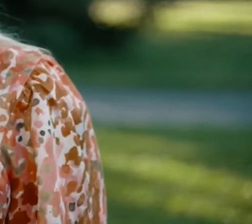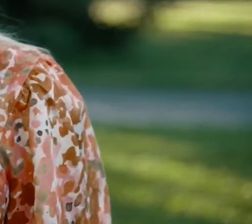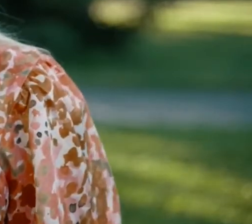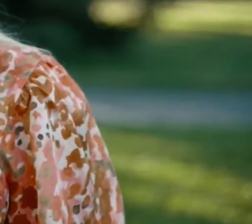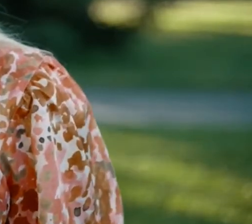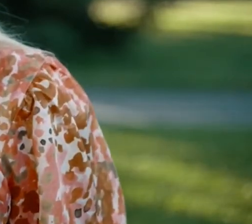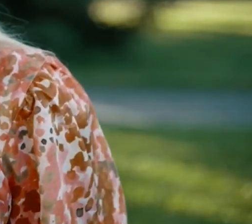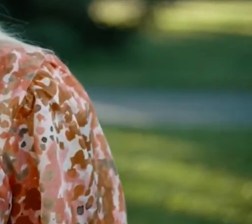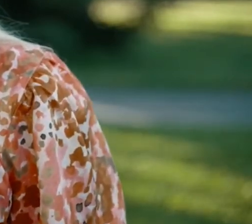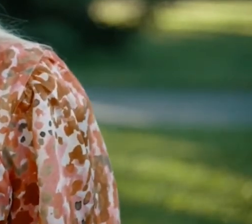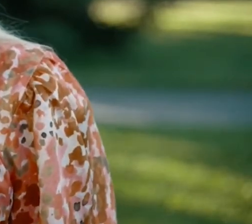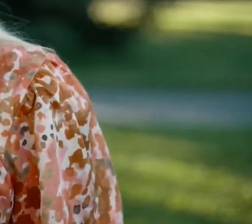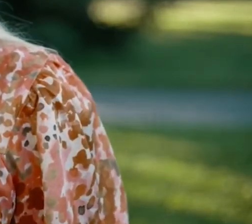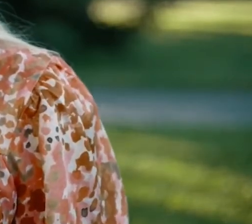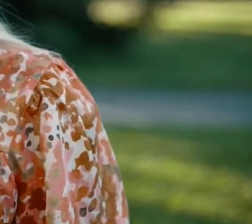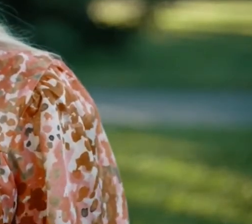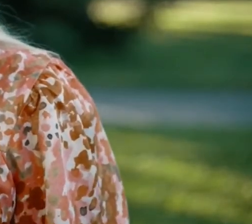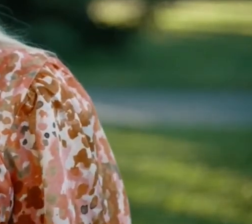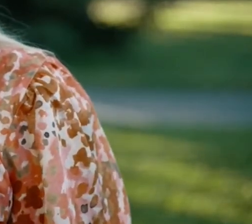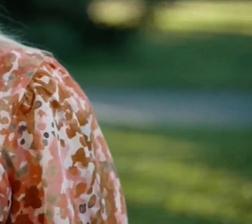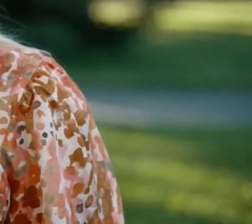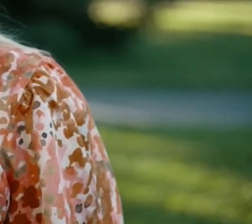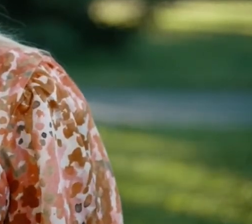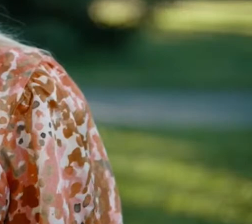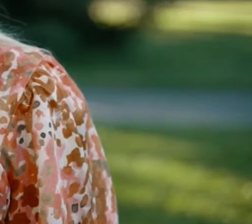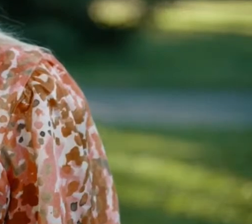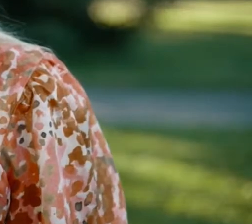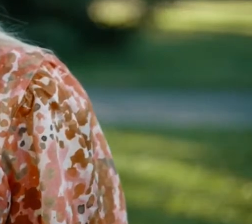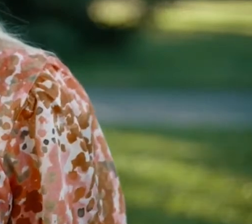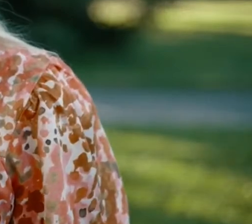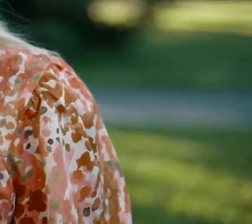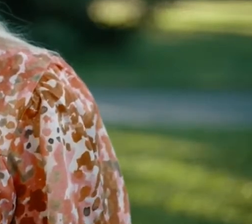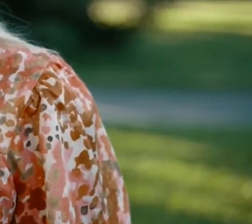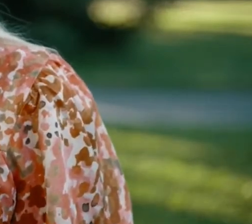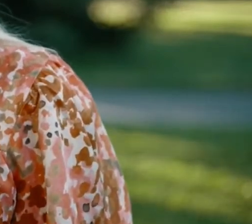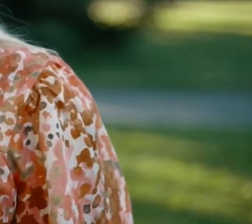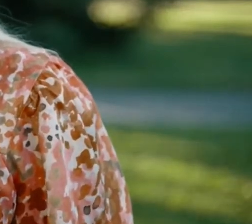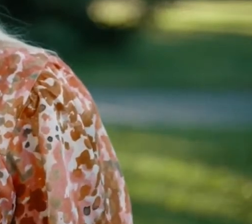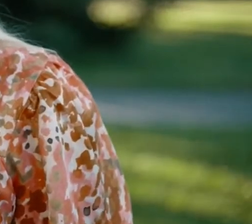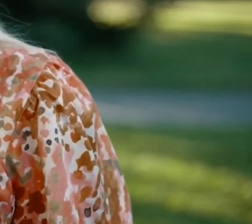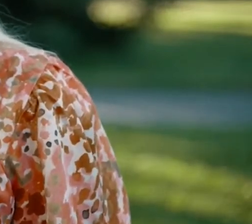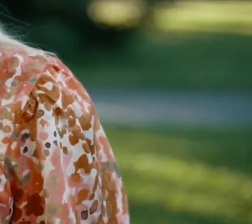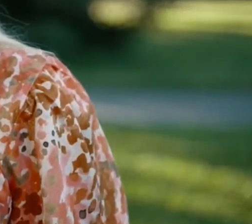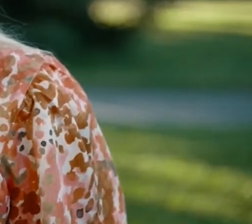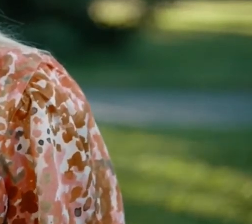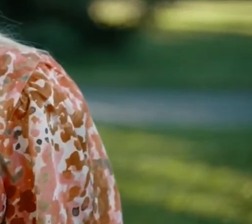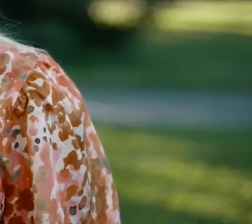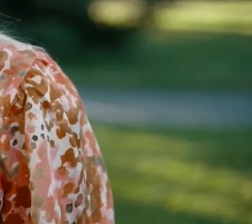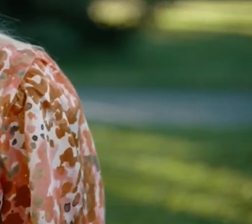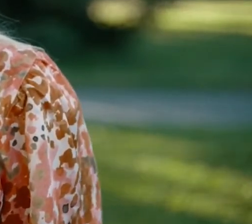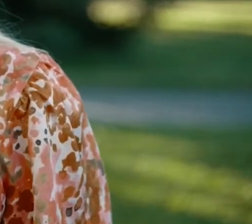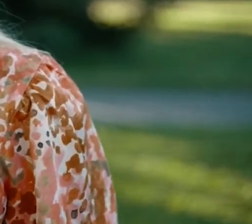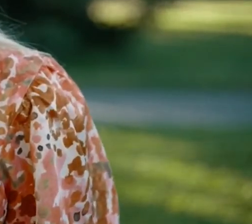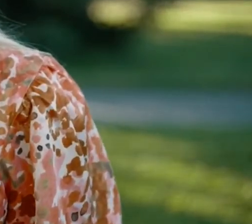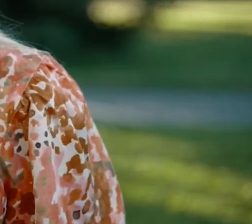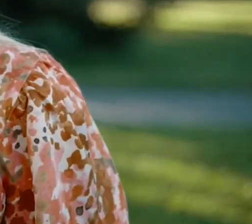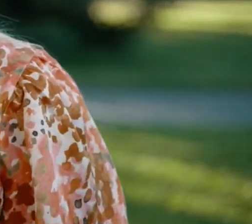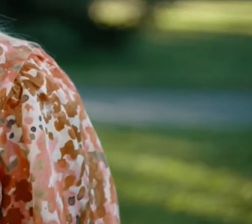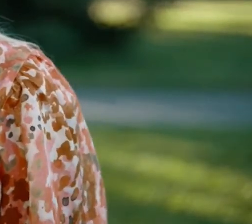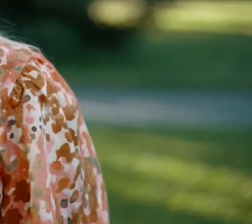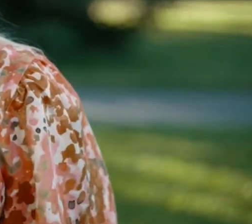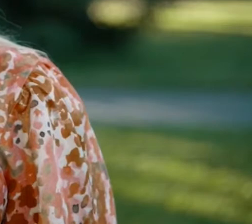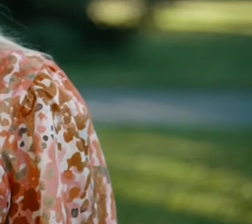biodiversity conservation as one of the main objectives and as a cross-cutting theme. This means